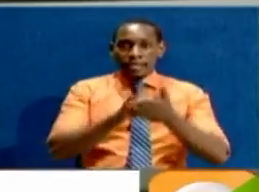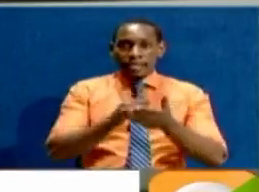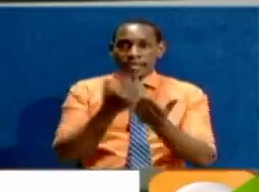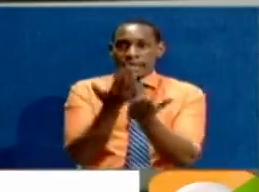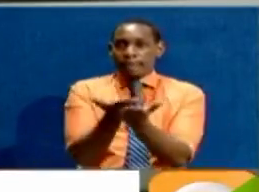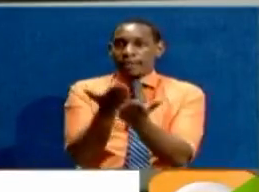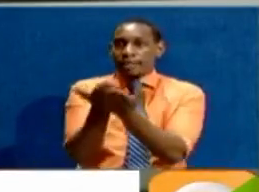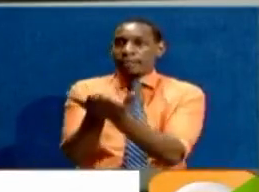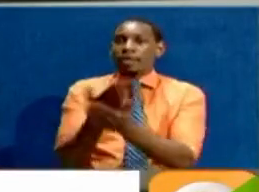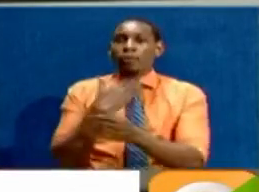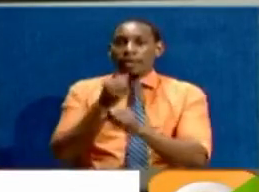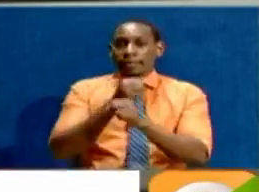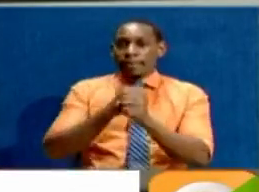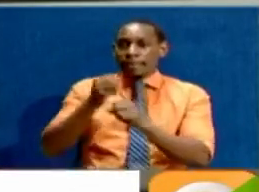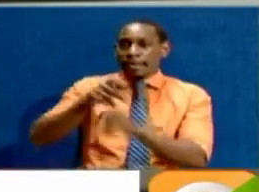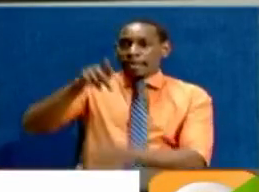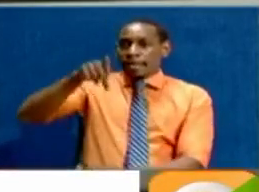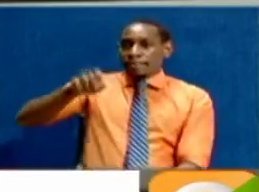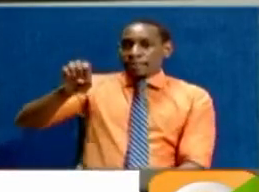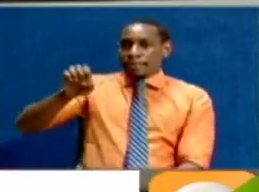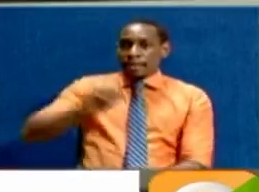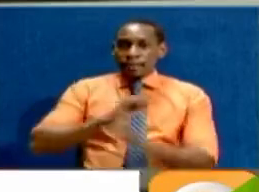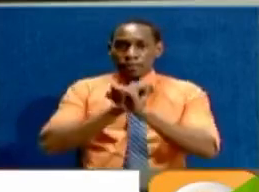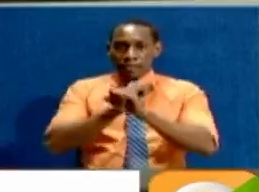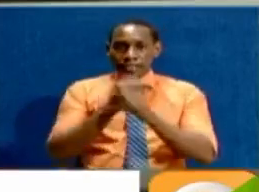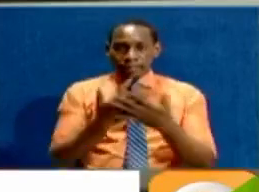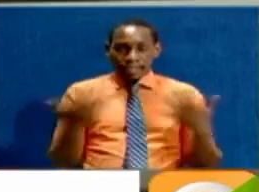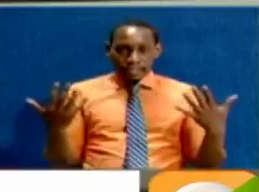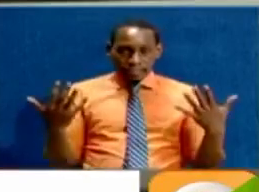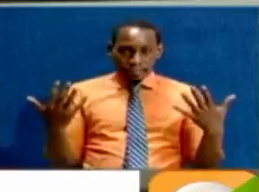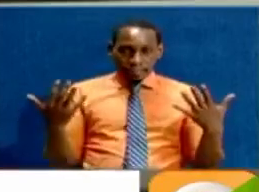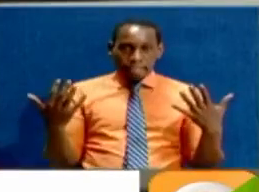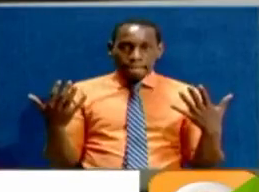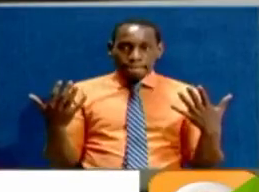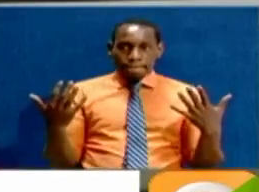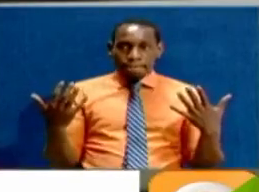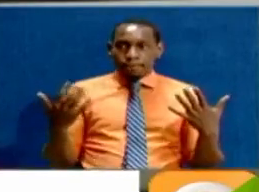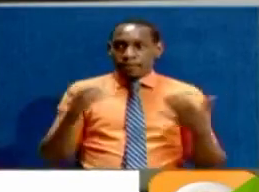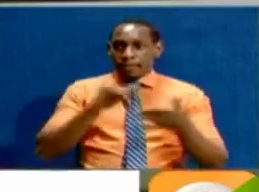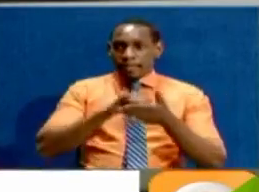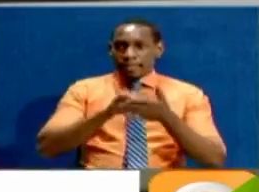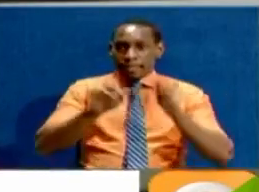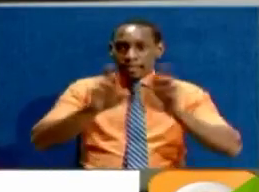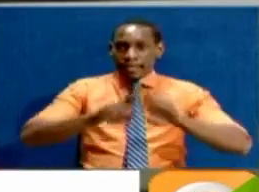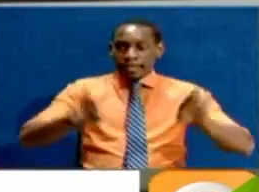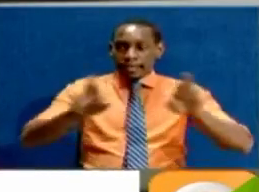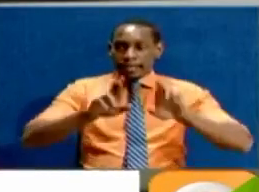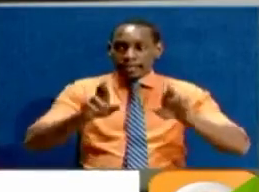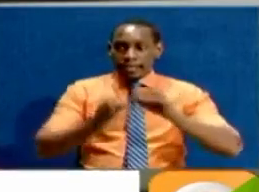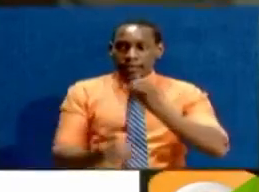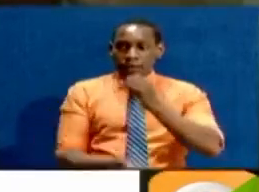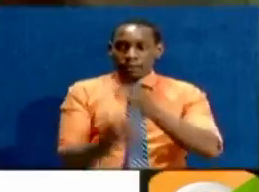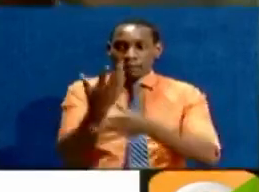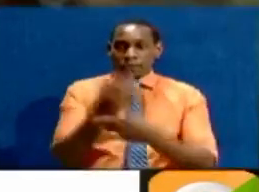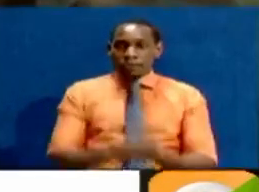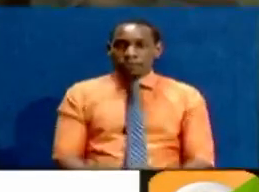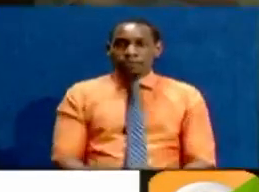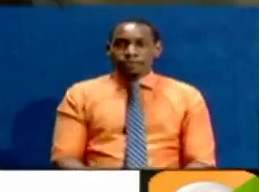to make the PPEs, the protective equipment, and that they are already producing.